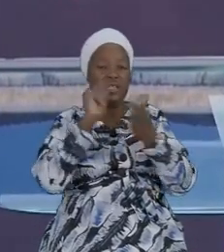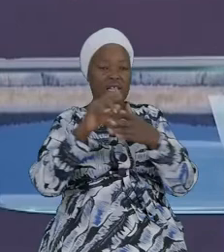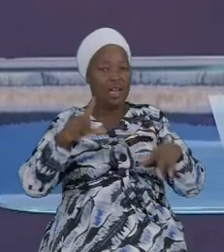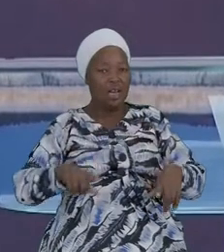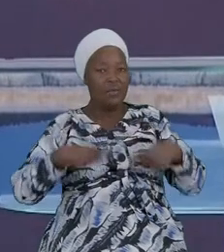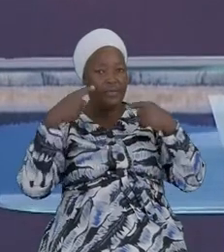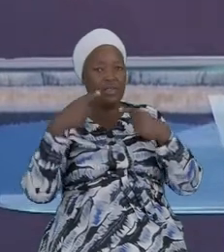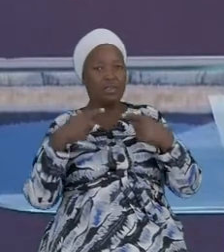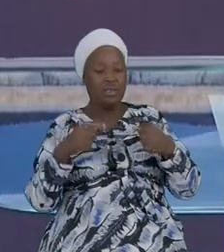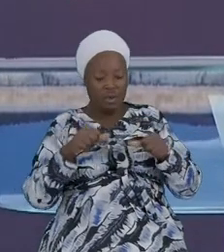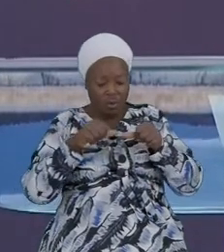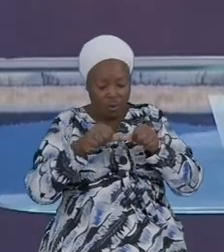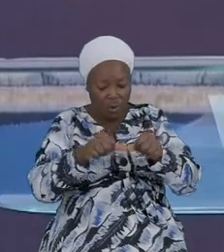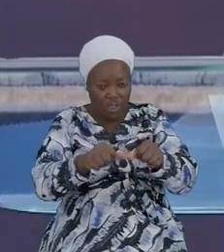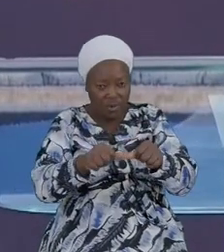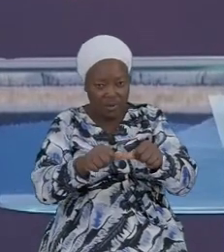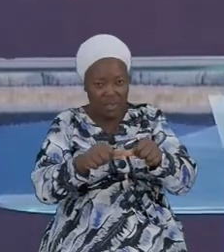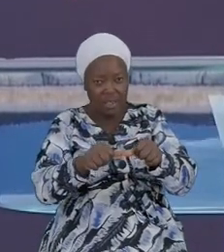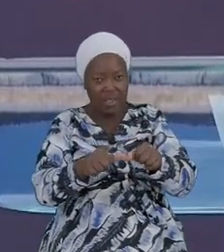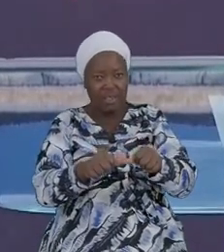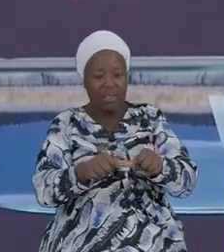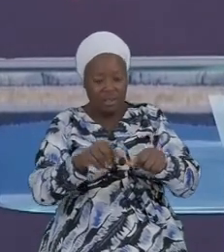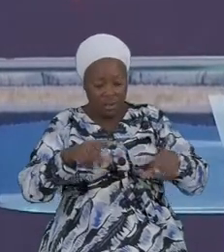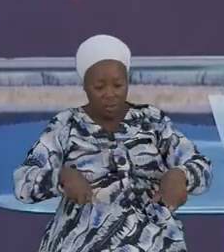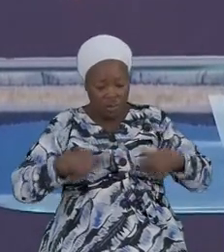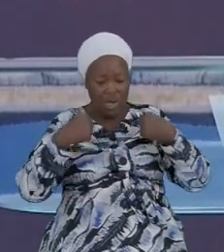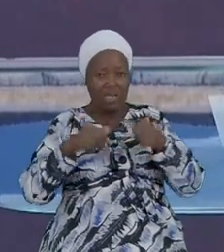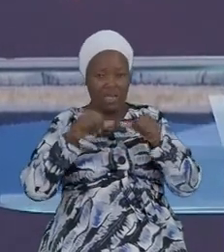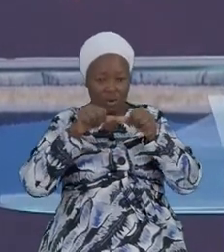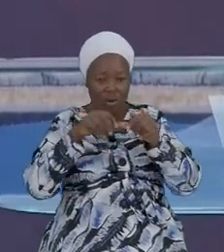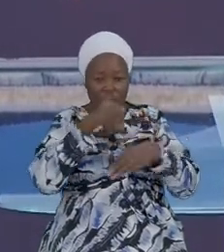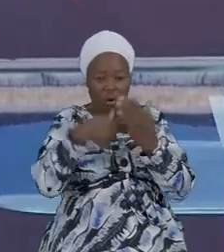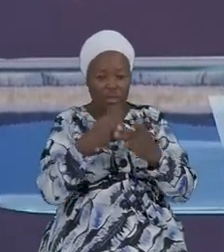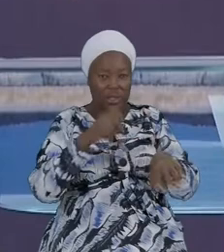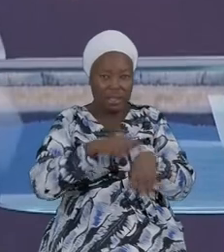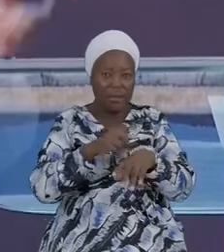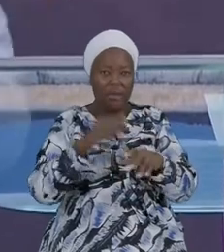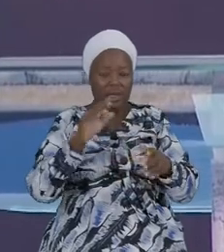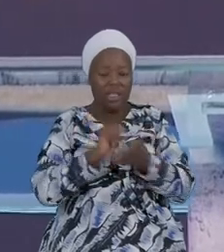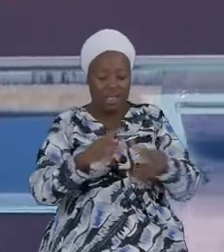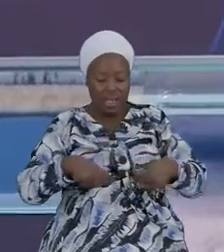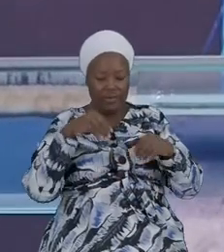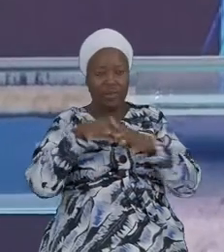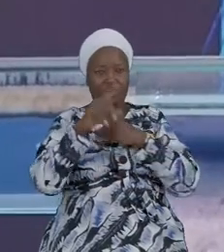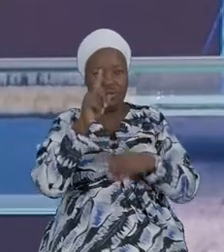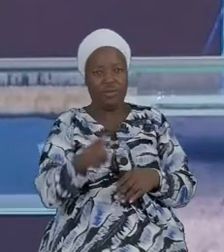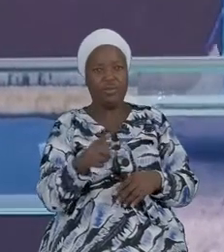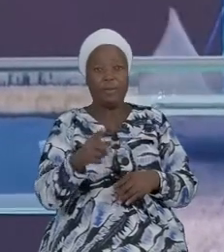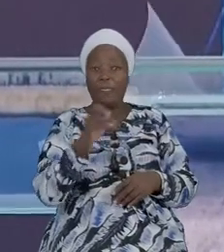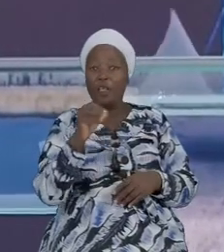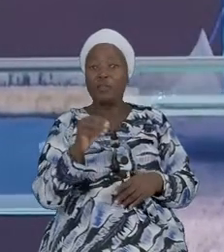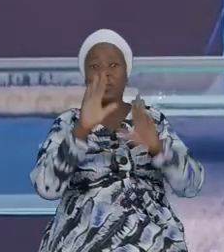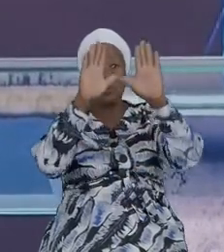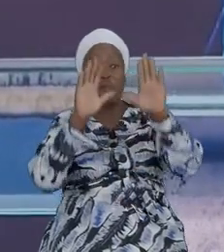dwelleth continually, dwelleth all the time, that dwelleth in you. And so